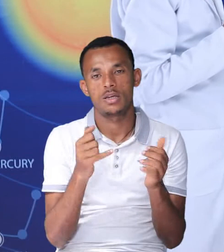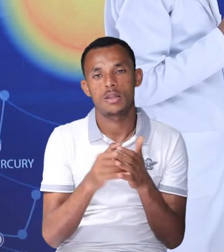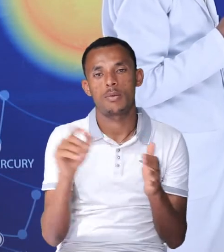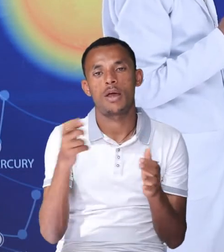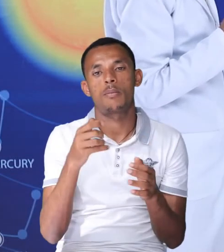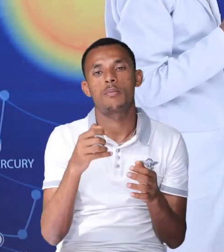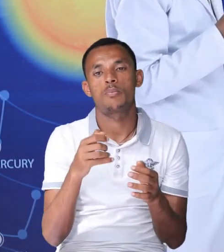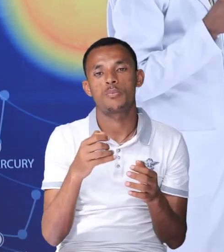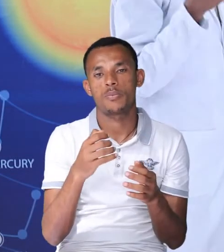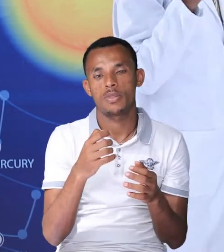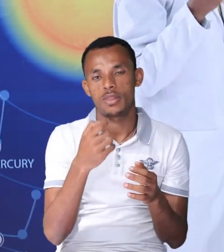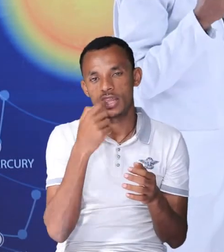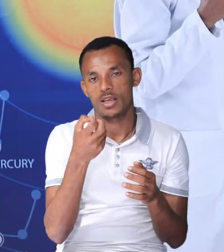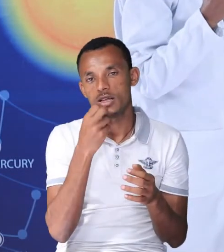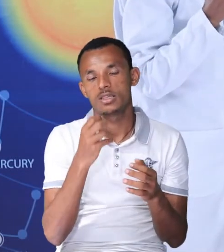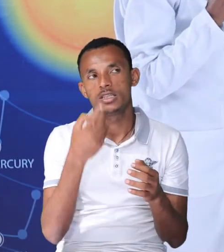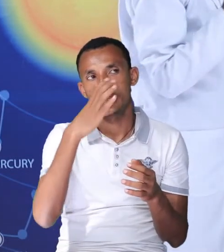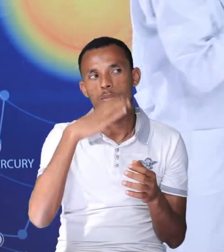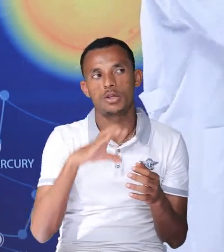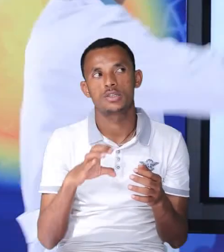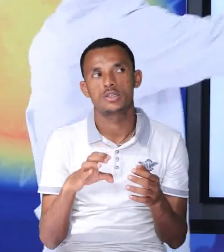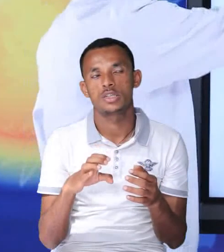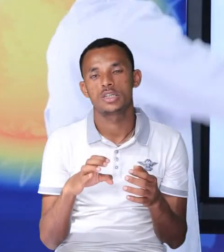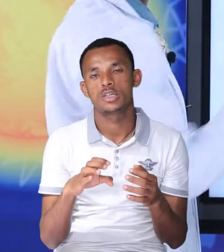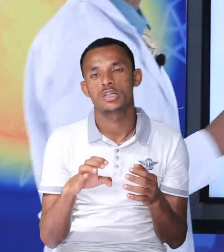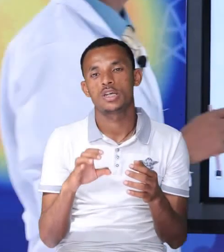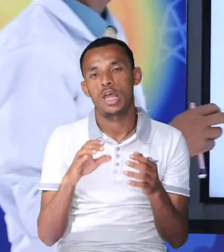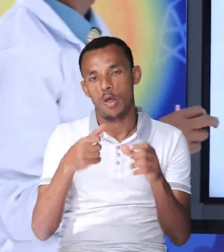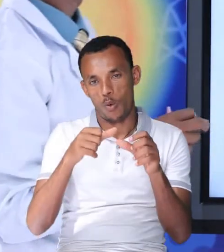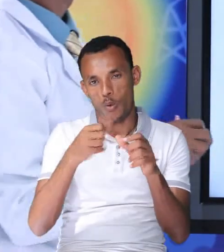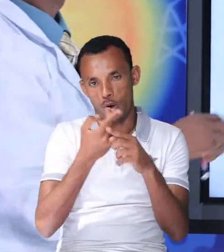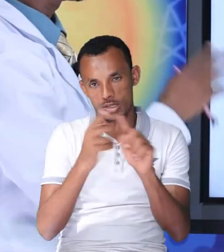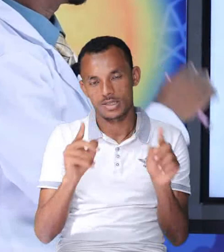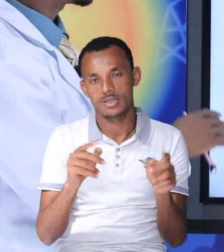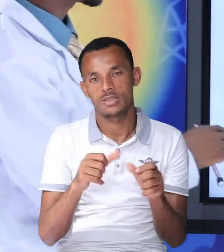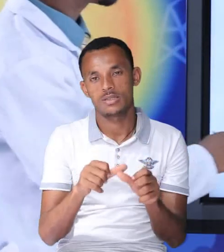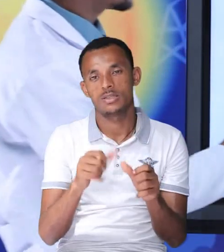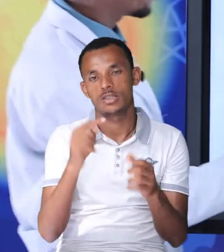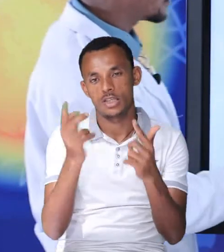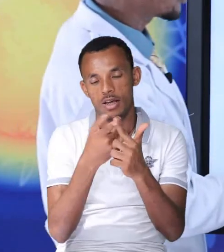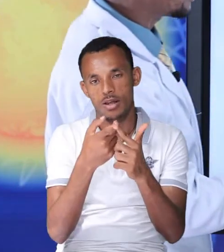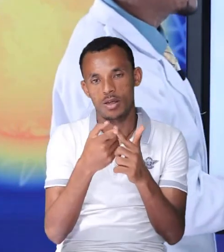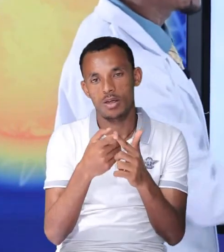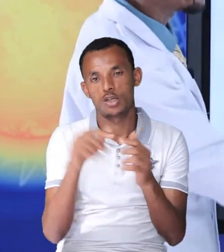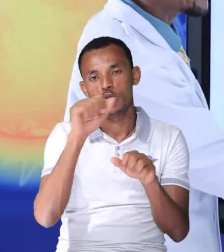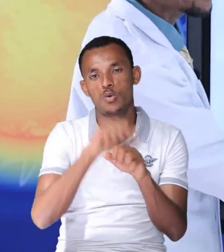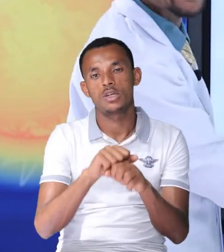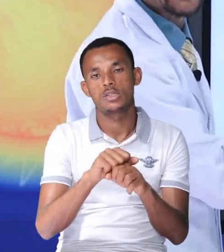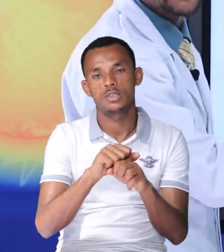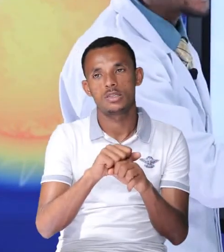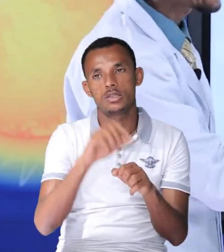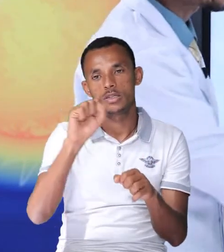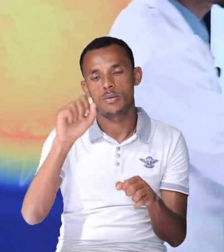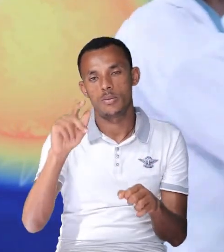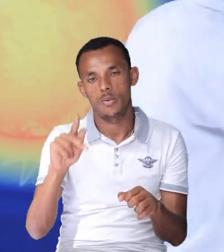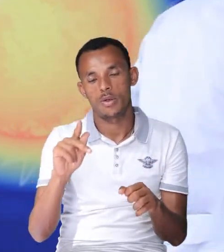becomes ice, and the temperature coexists here, okay? The second one, when solid sublimes,